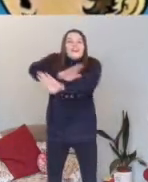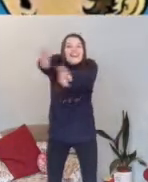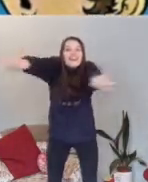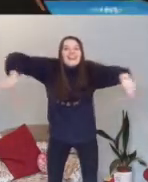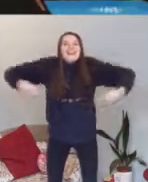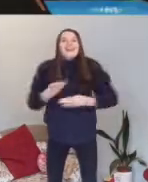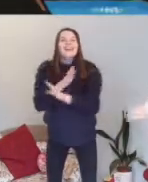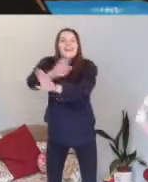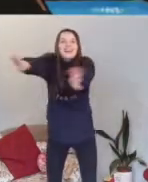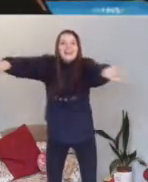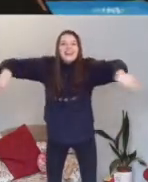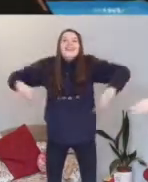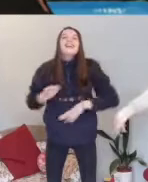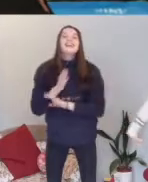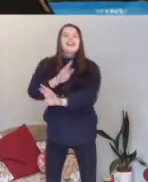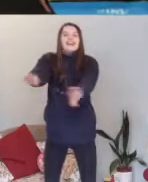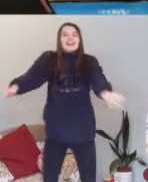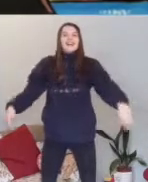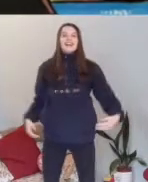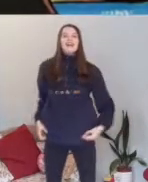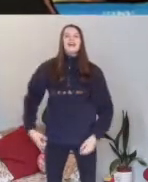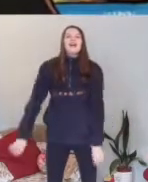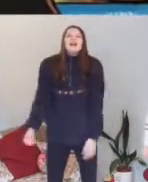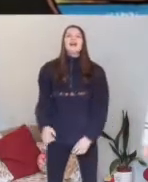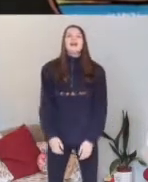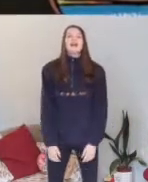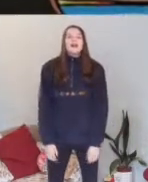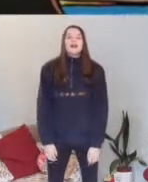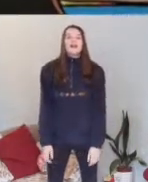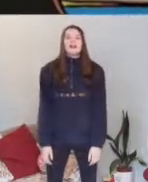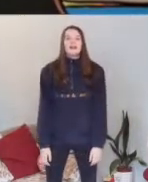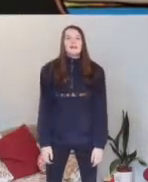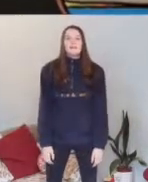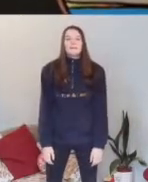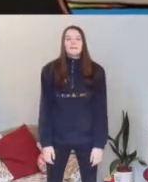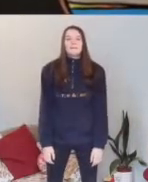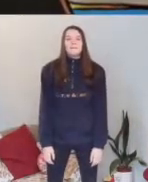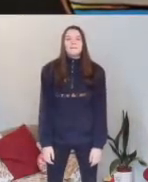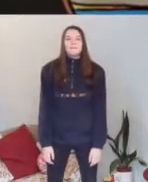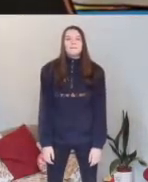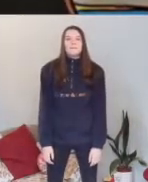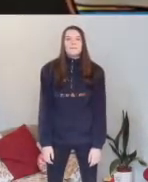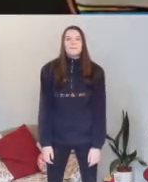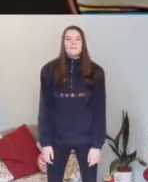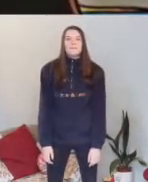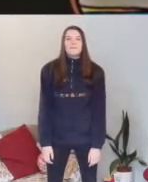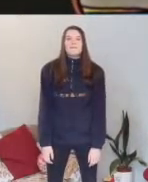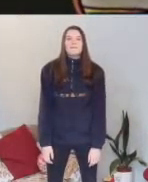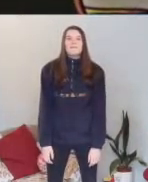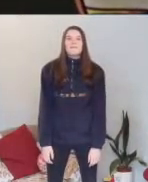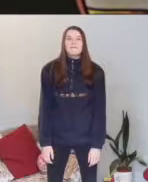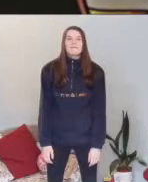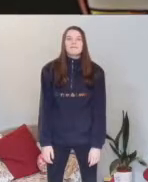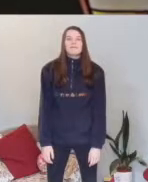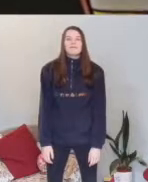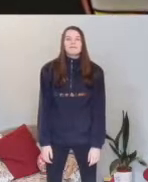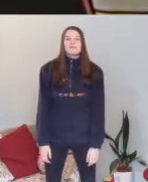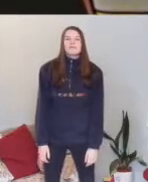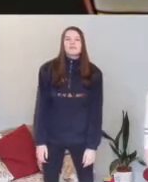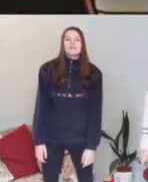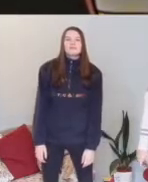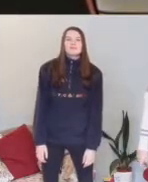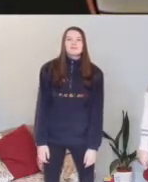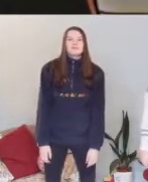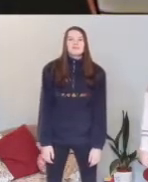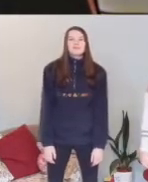pool. She liked the plopping noises and the splashing sounds. She gurgled happily as little clouds of mud rose